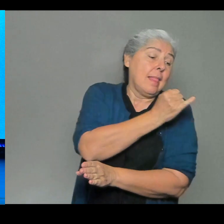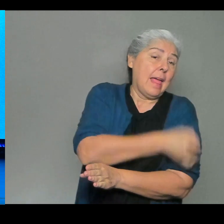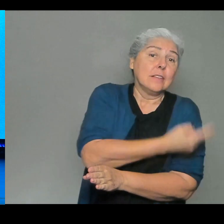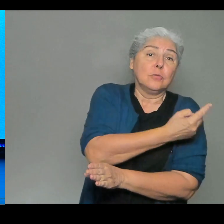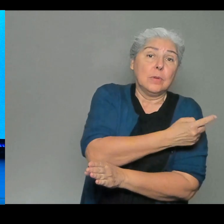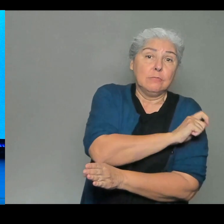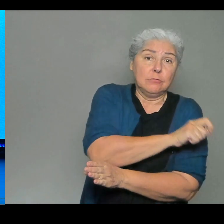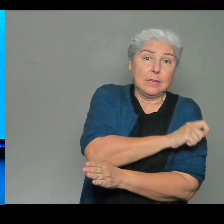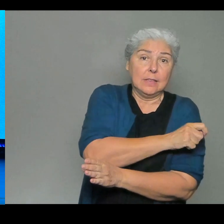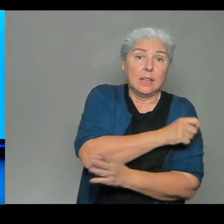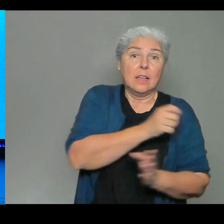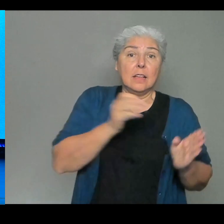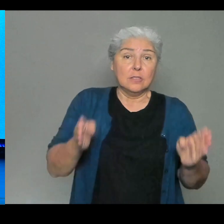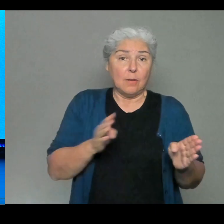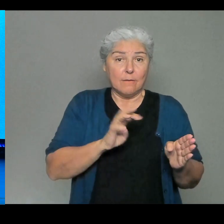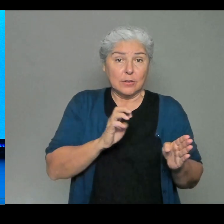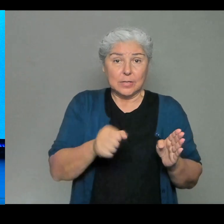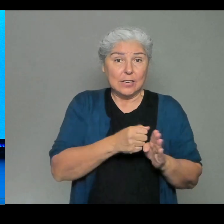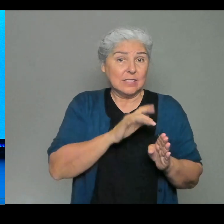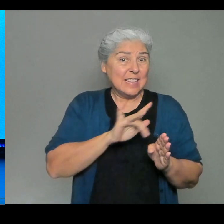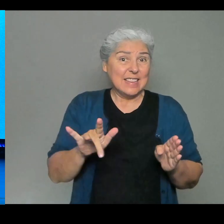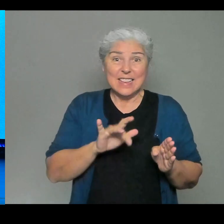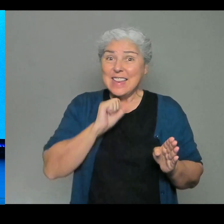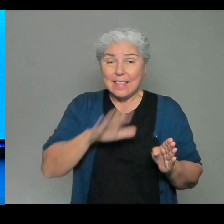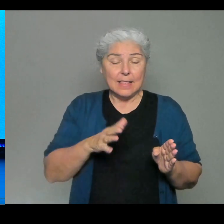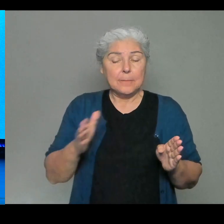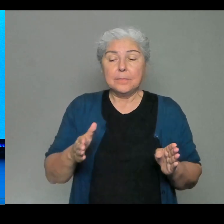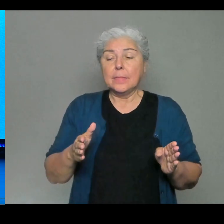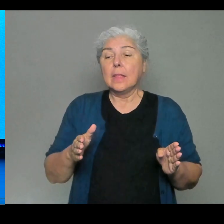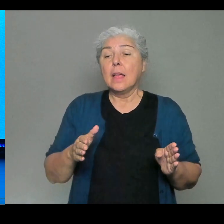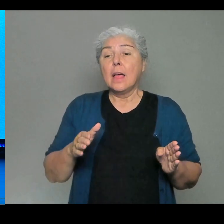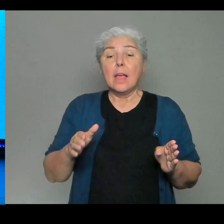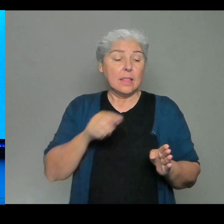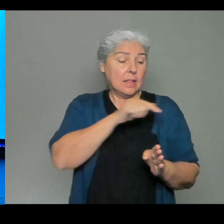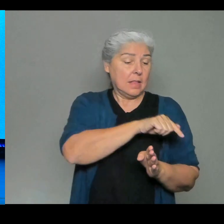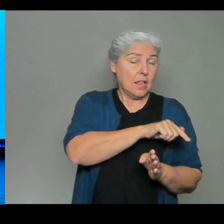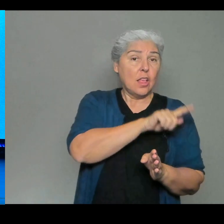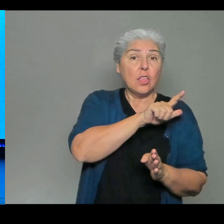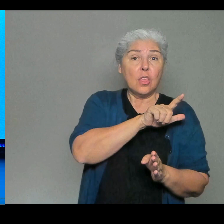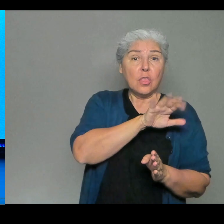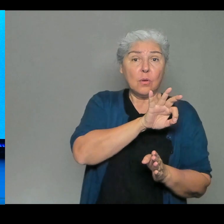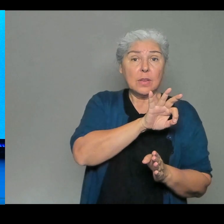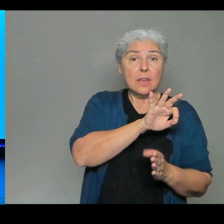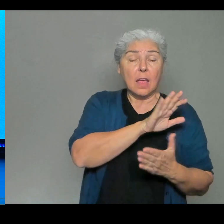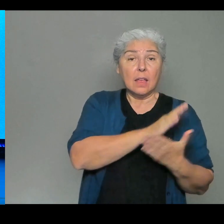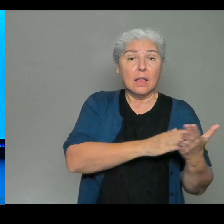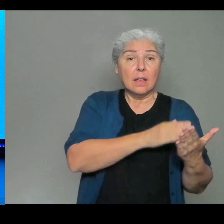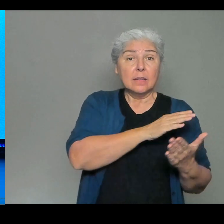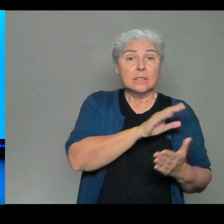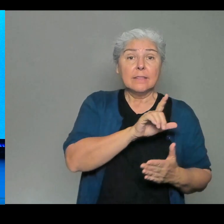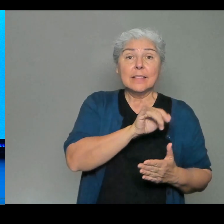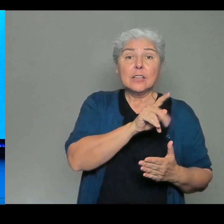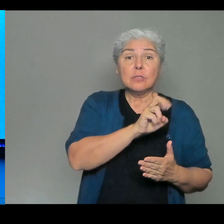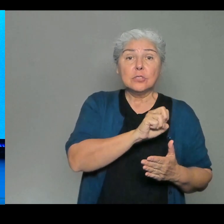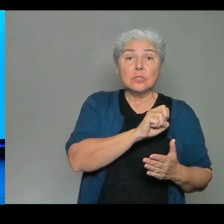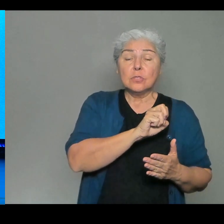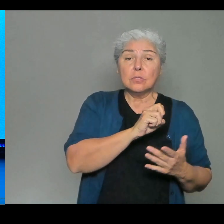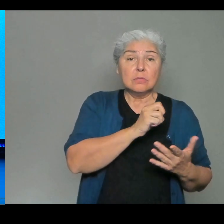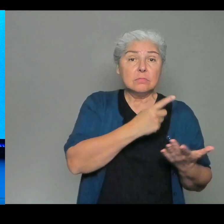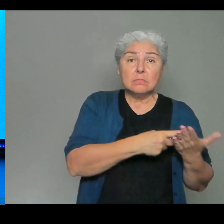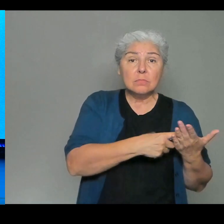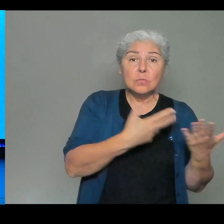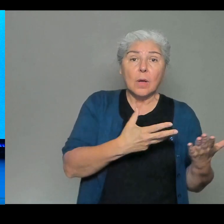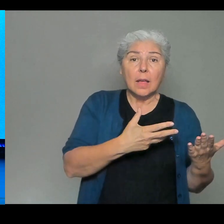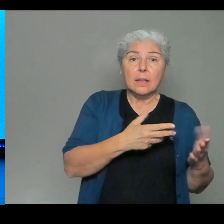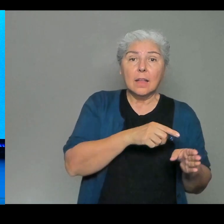the last one was written here. And then you would learn that these 39 pieces of literature all talked